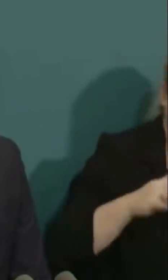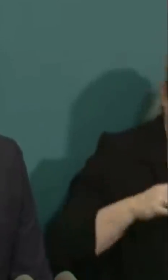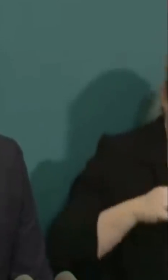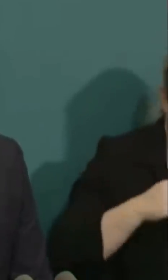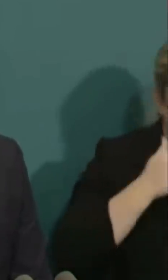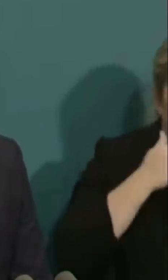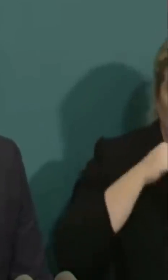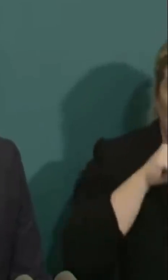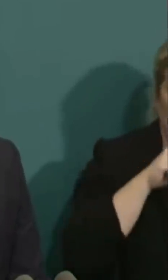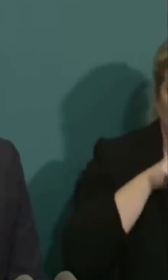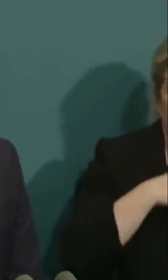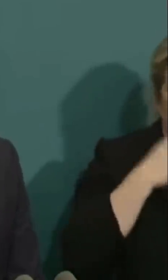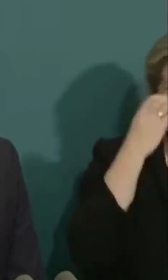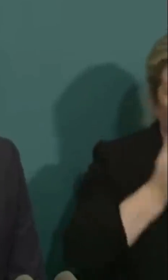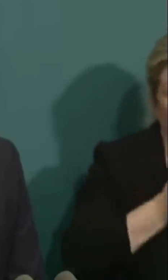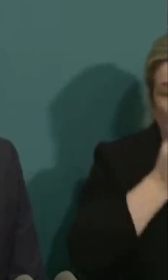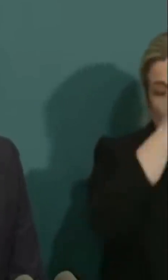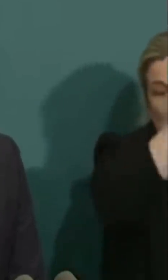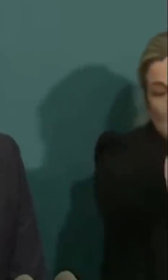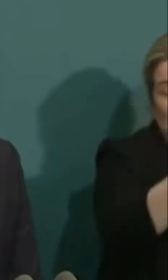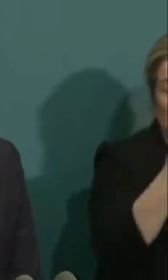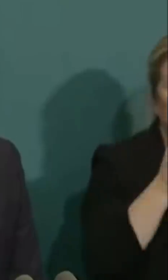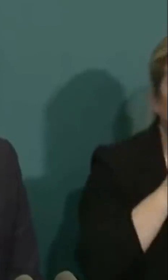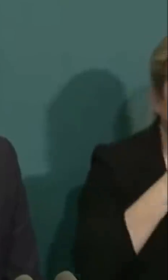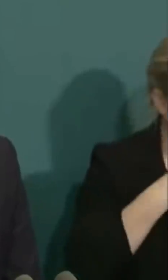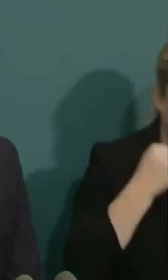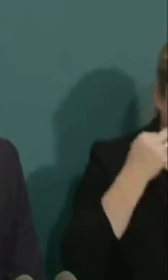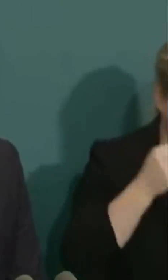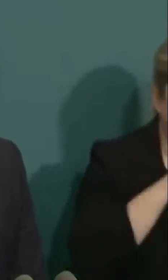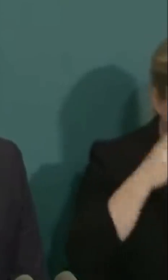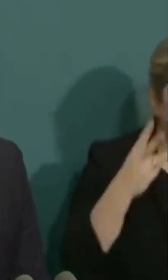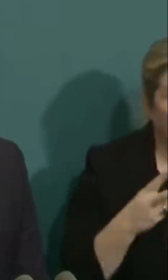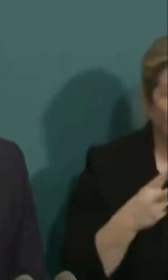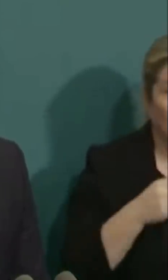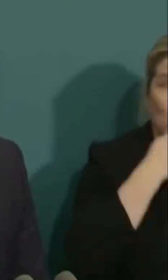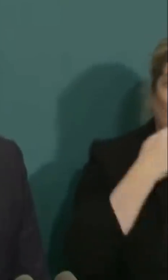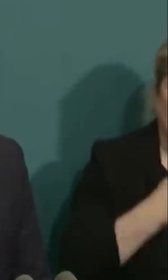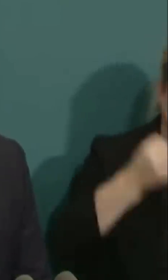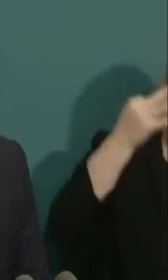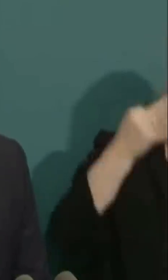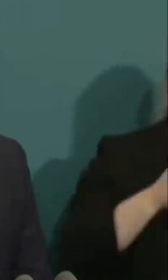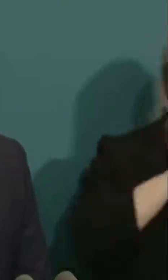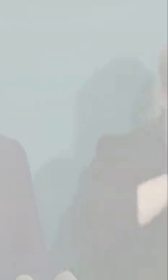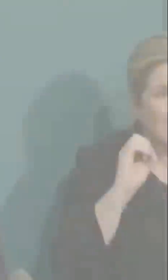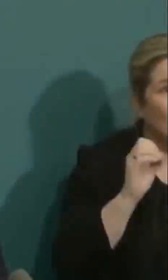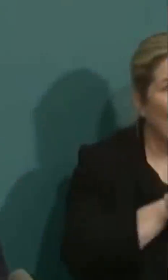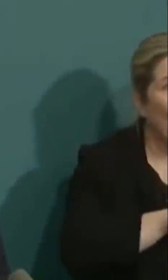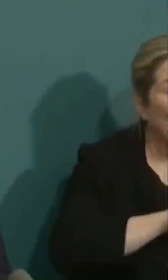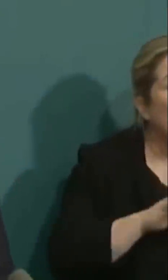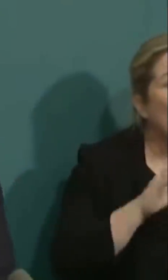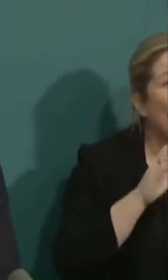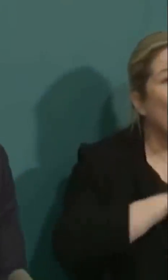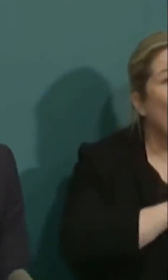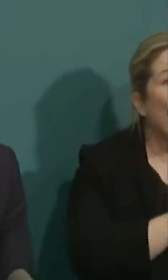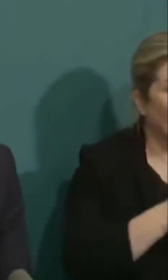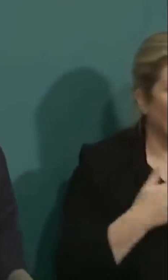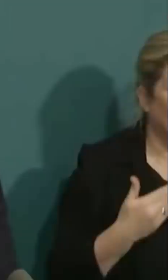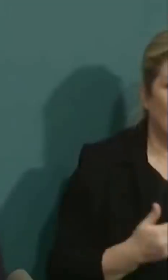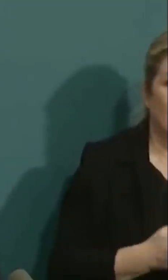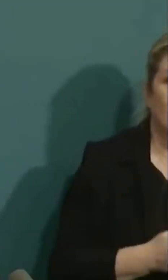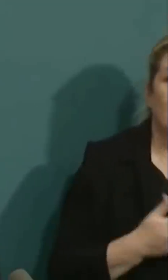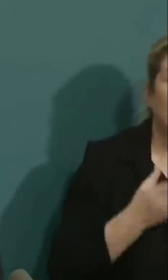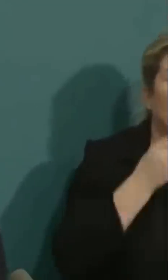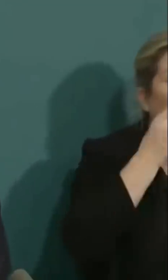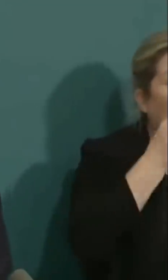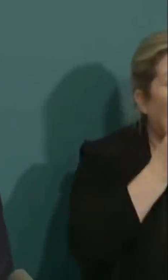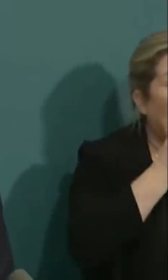this Christmas. But I don't think I certainly don't want to close off that possibility today, but maybe we'll have to. If you're serious about